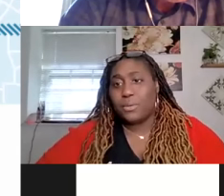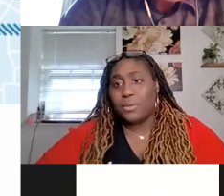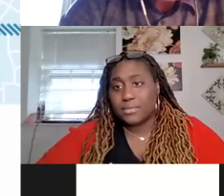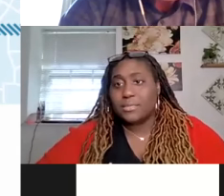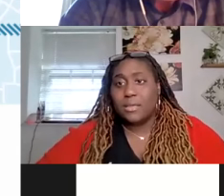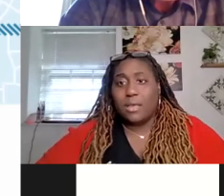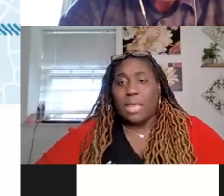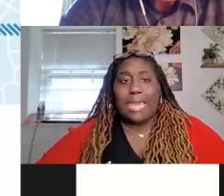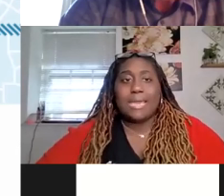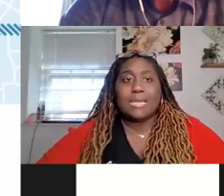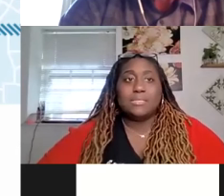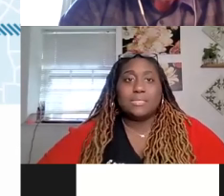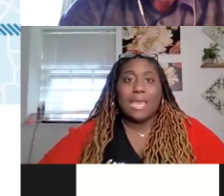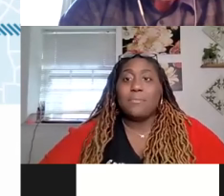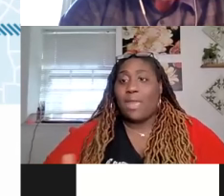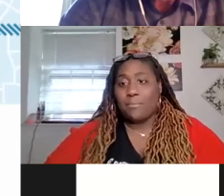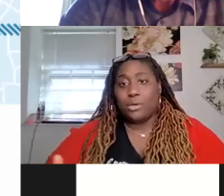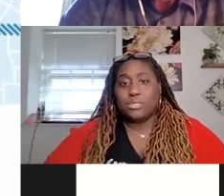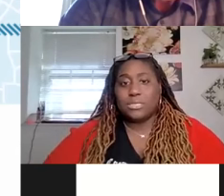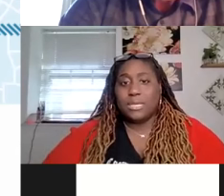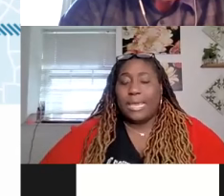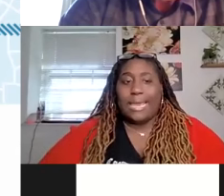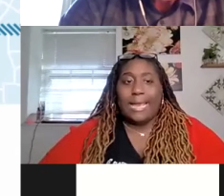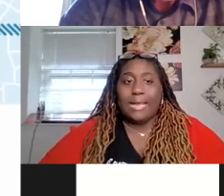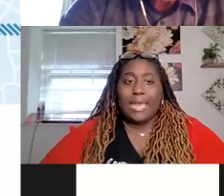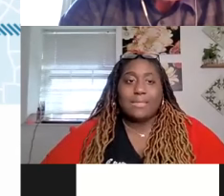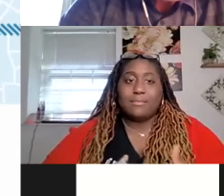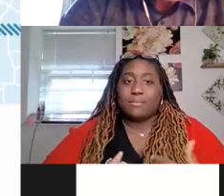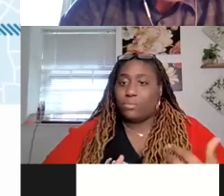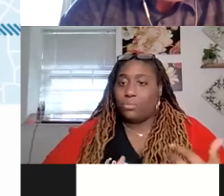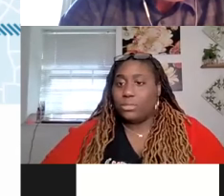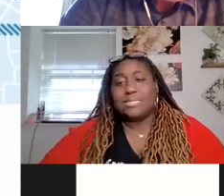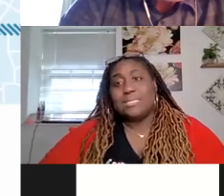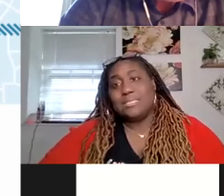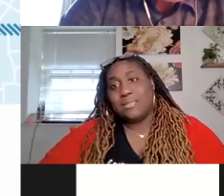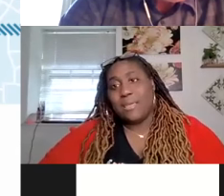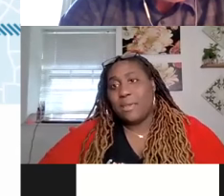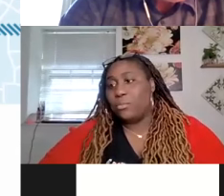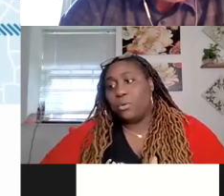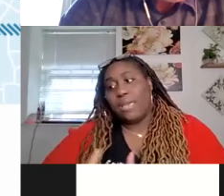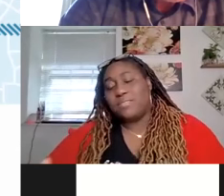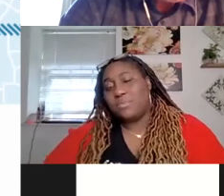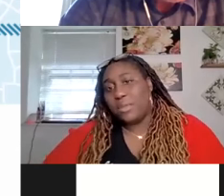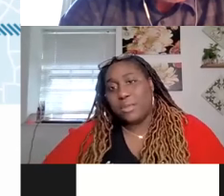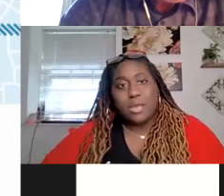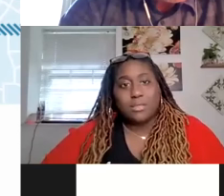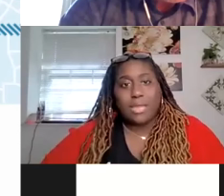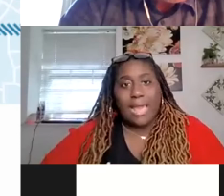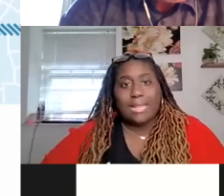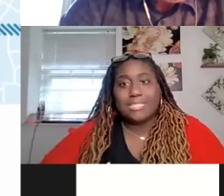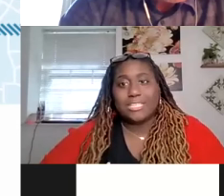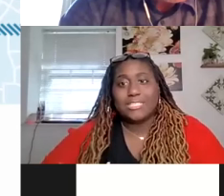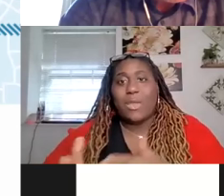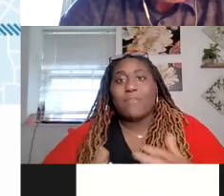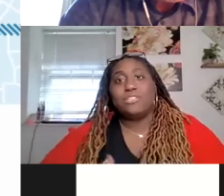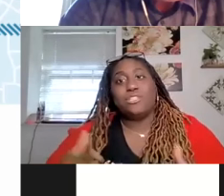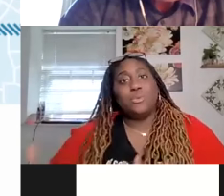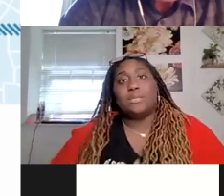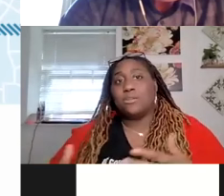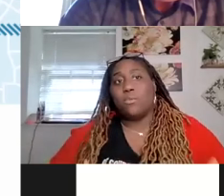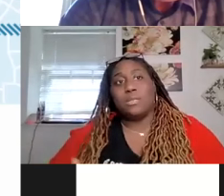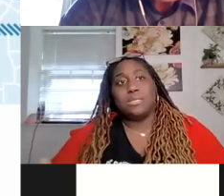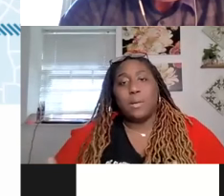every 2 weeks and at most. And we'll listen to them. We'll have speakers on the calendar. And so